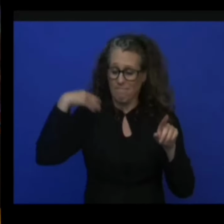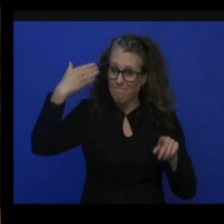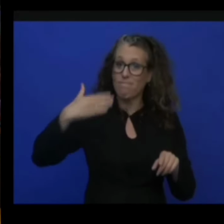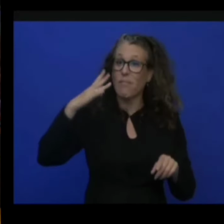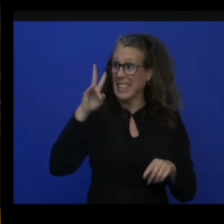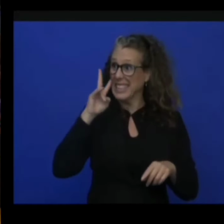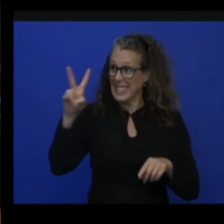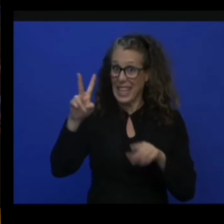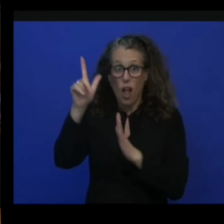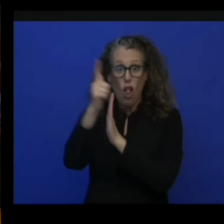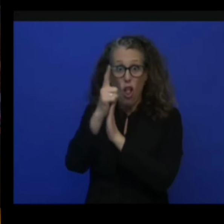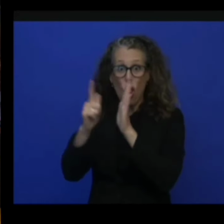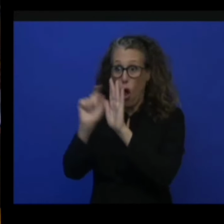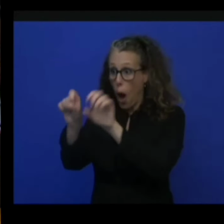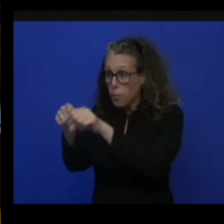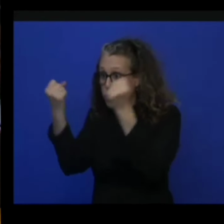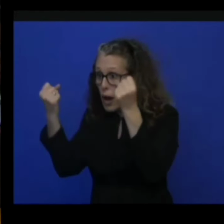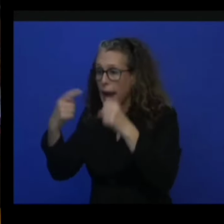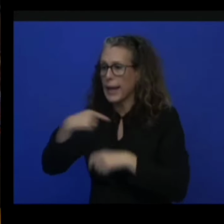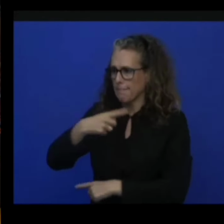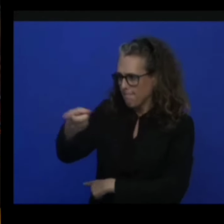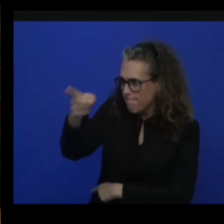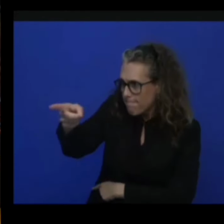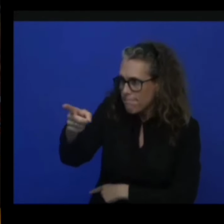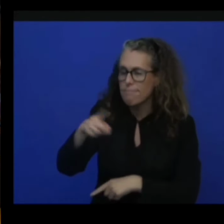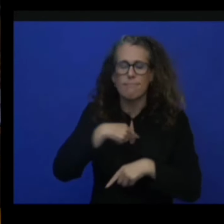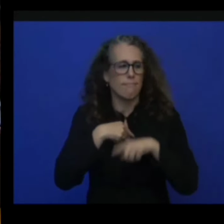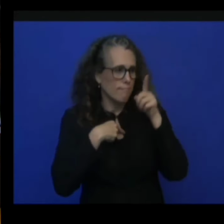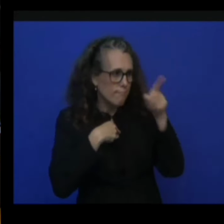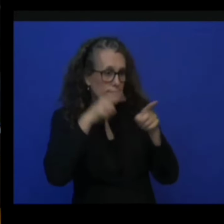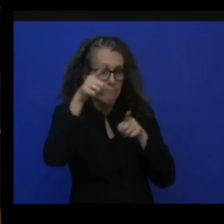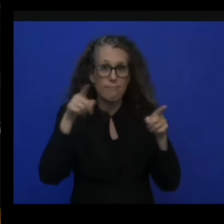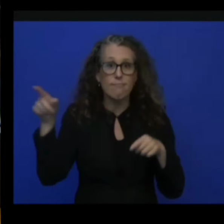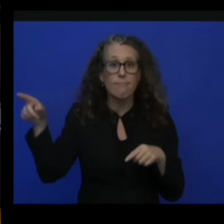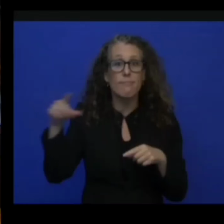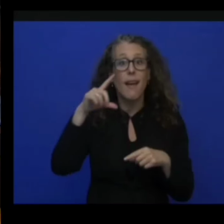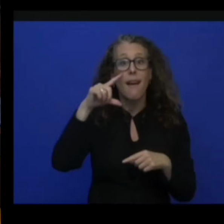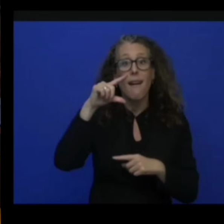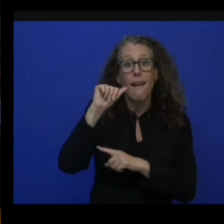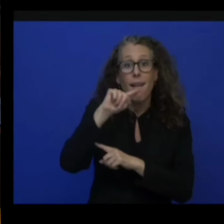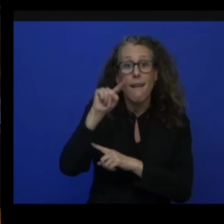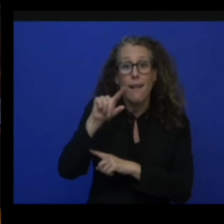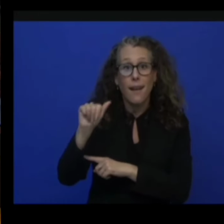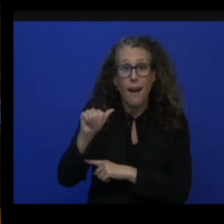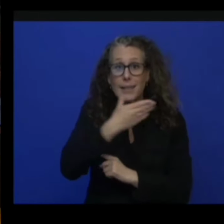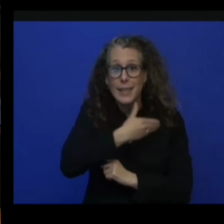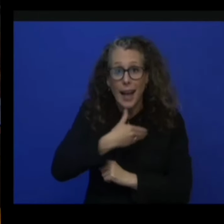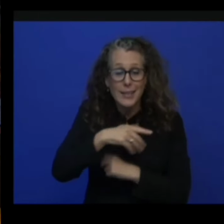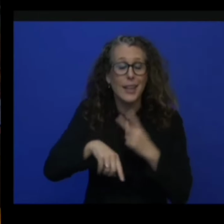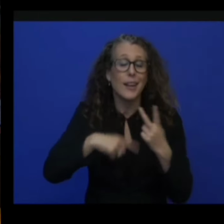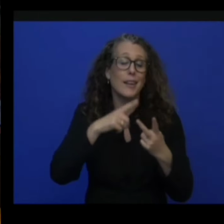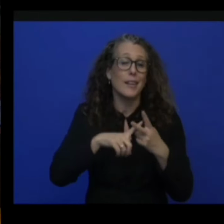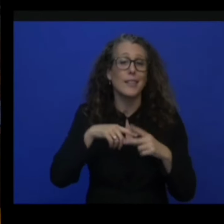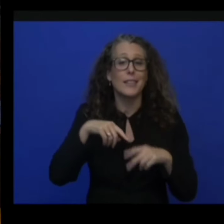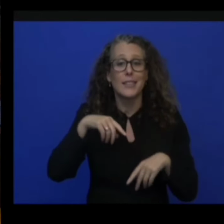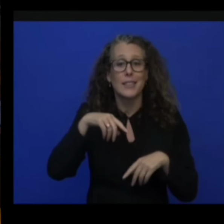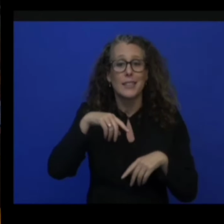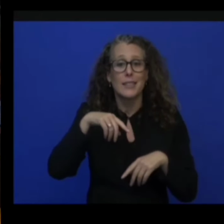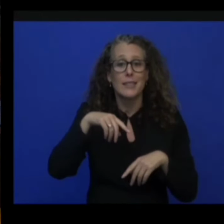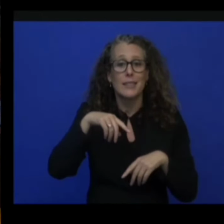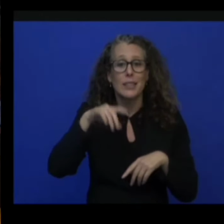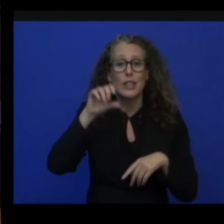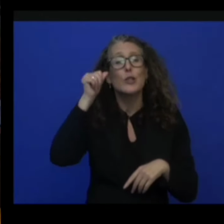them and whomever commits them, be it in Gaza, Sudan, or Ukraine. A principled and